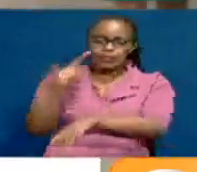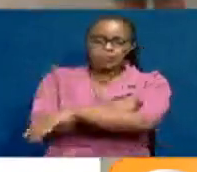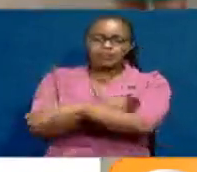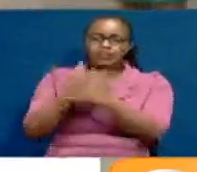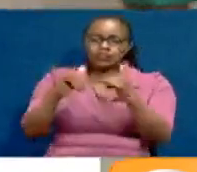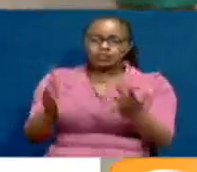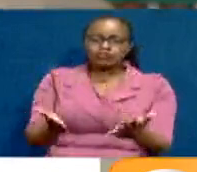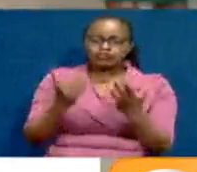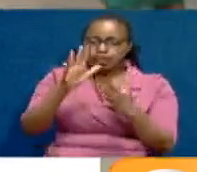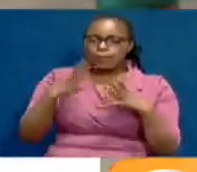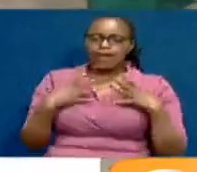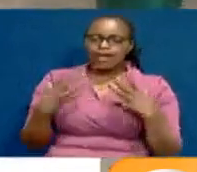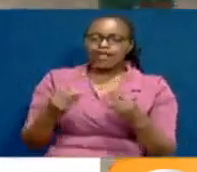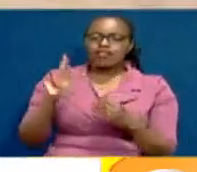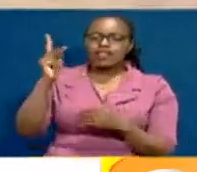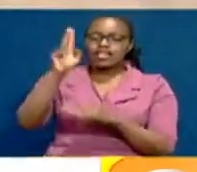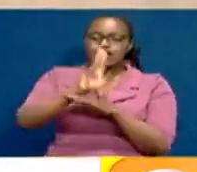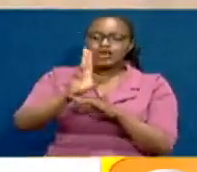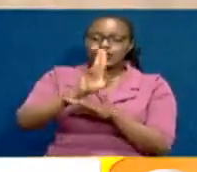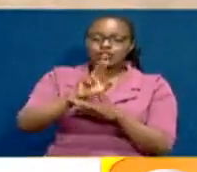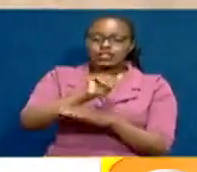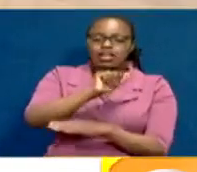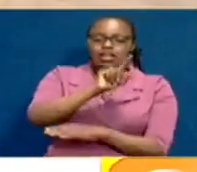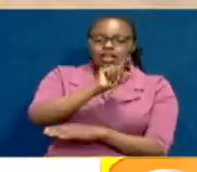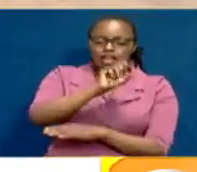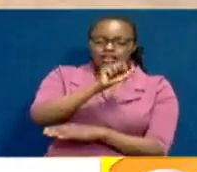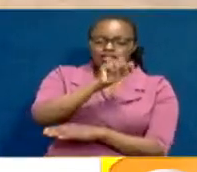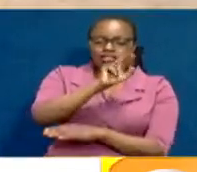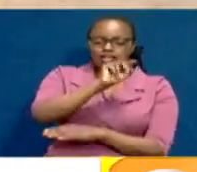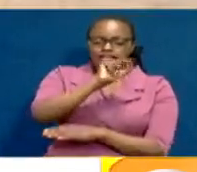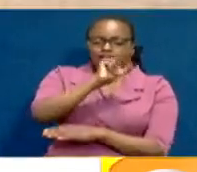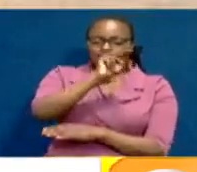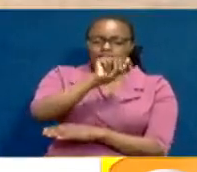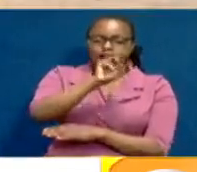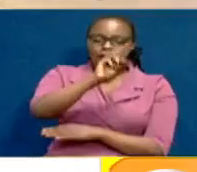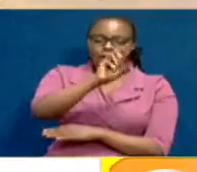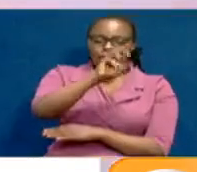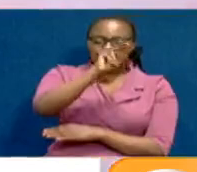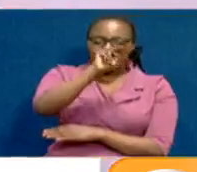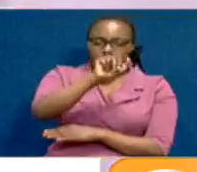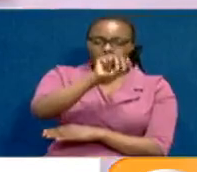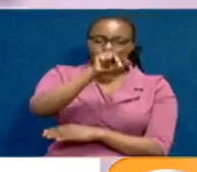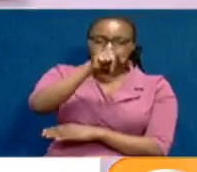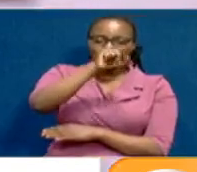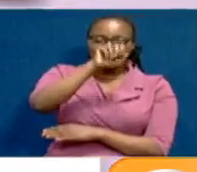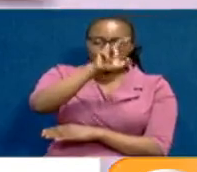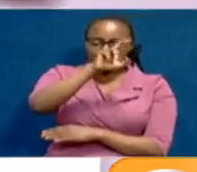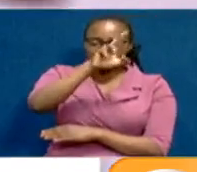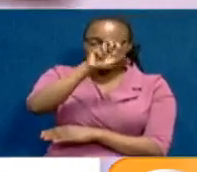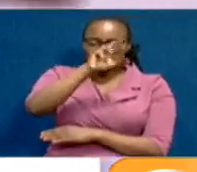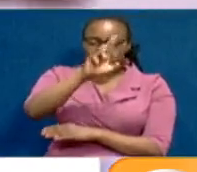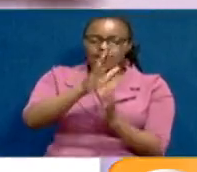their immunity. Kenya uses the AstraZeneca, Sinopharm, Moderna, Pfizer and Johnson &